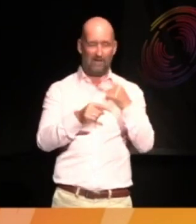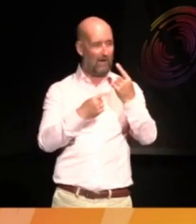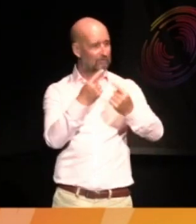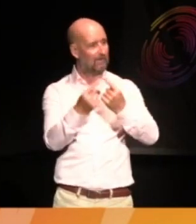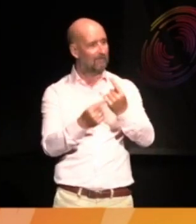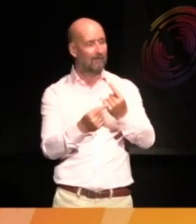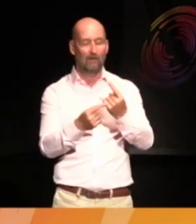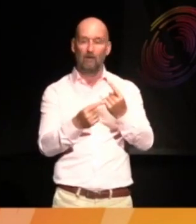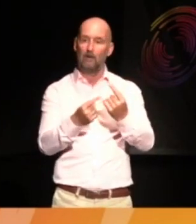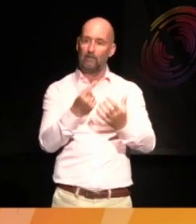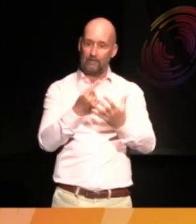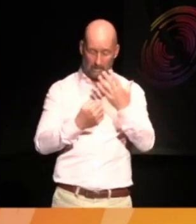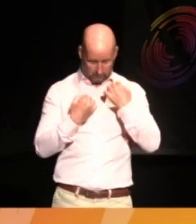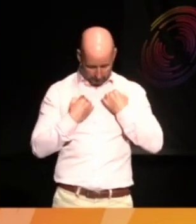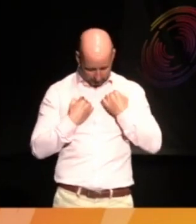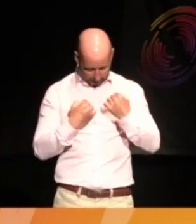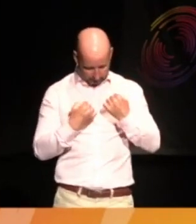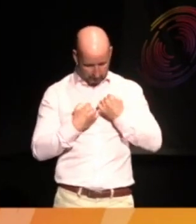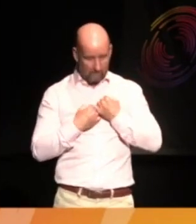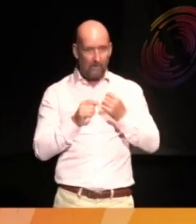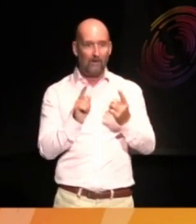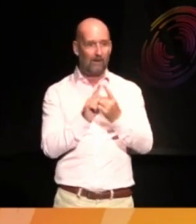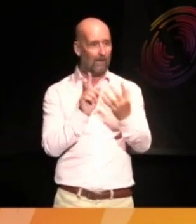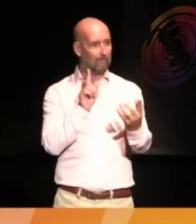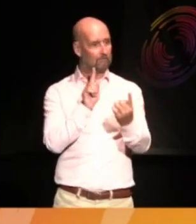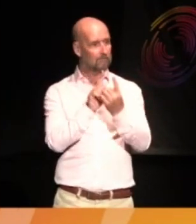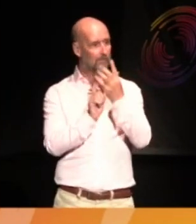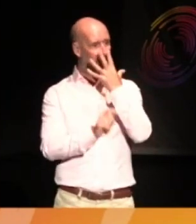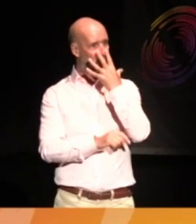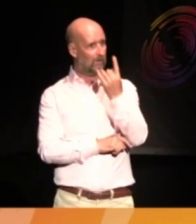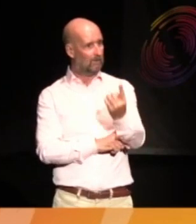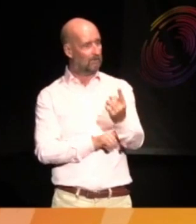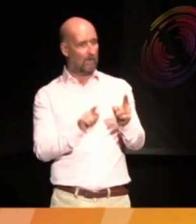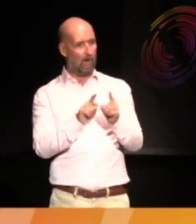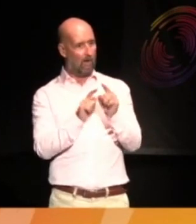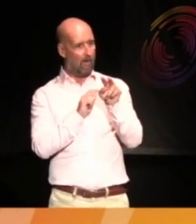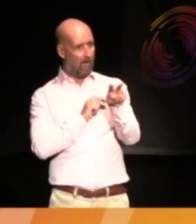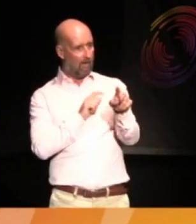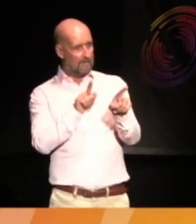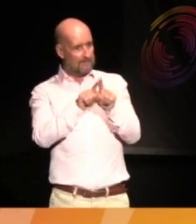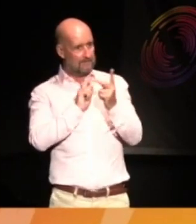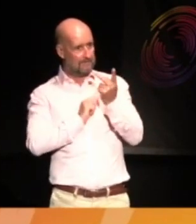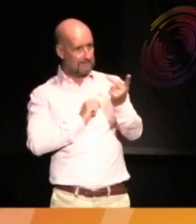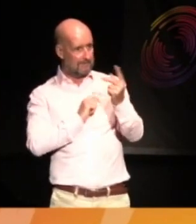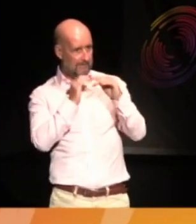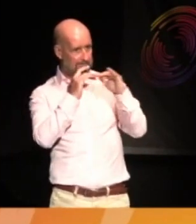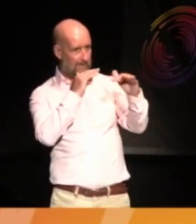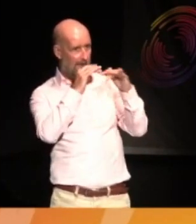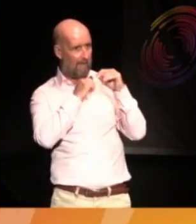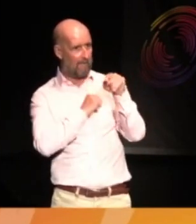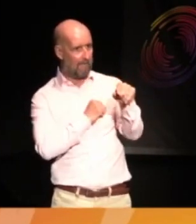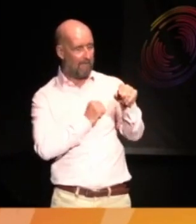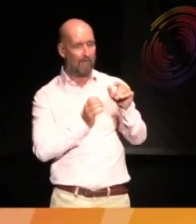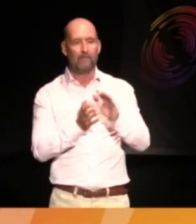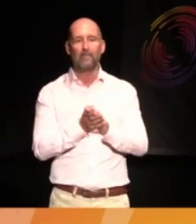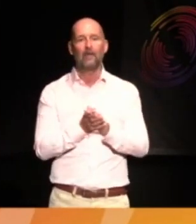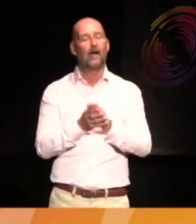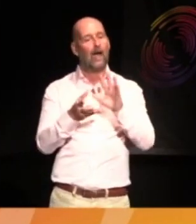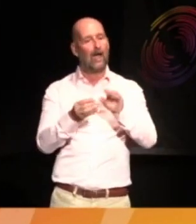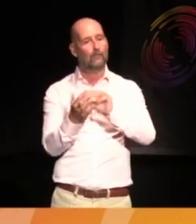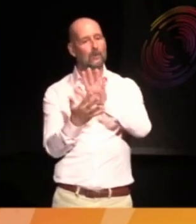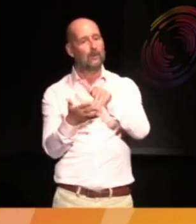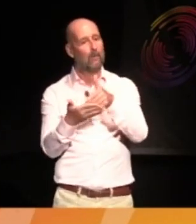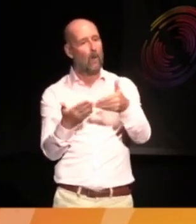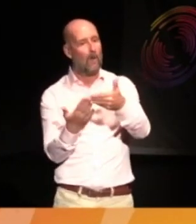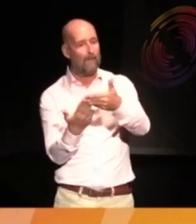of finding ourselves in strangers when we do see them and they see us. So it started as a very intimate poem, but